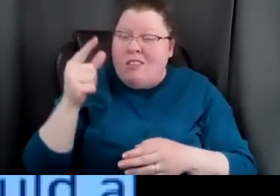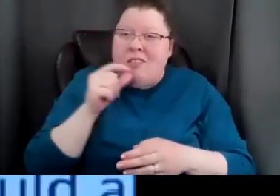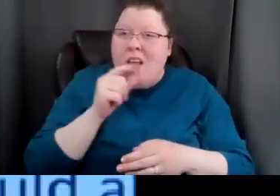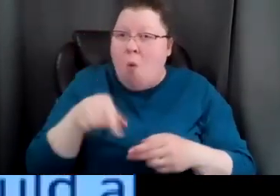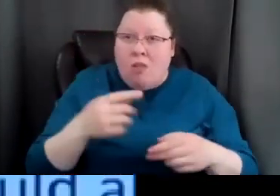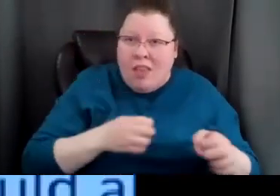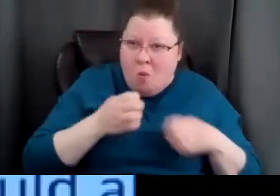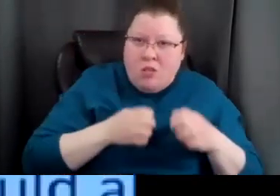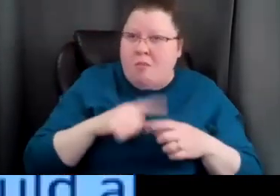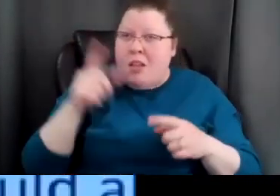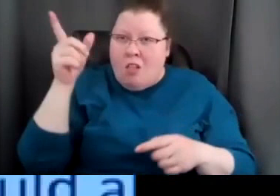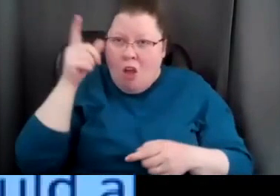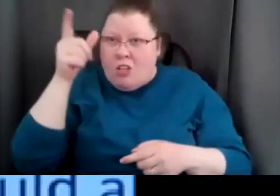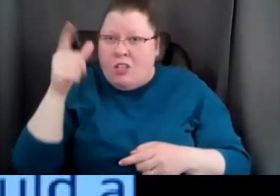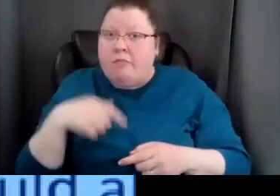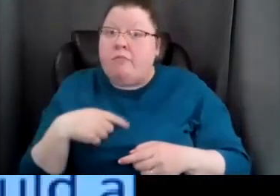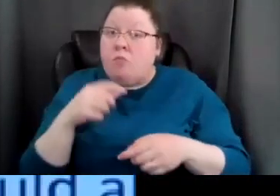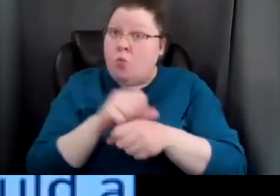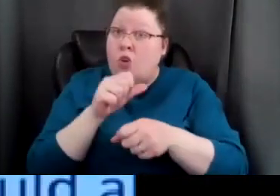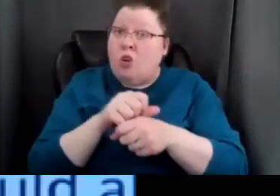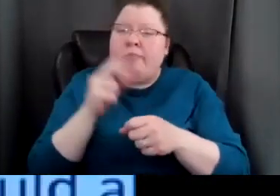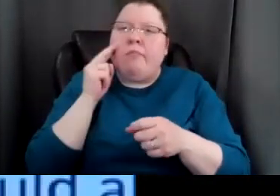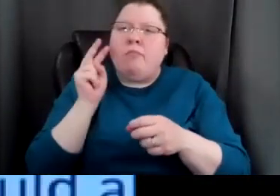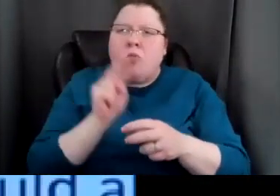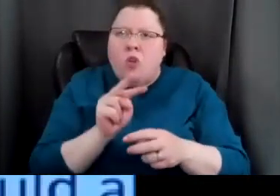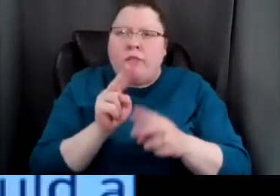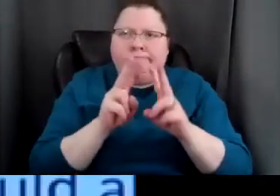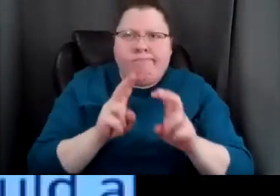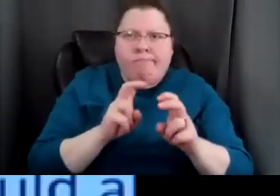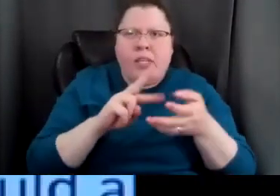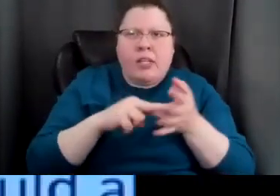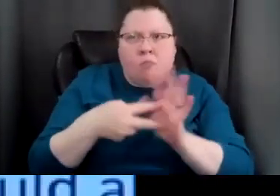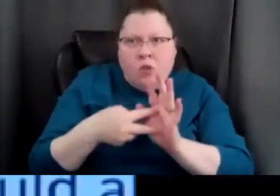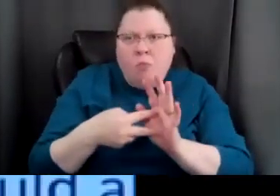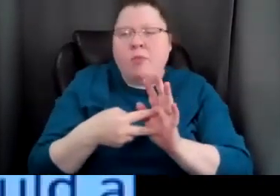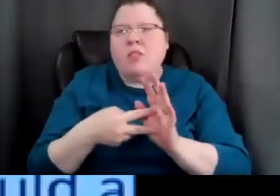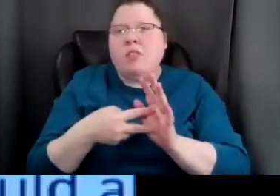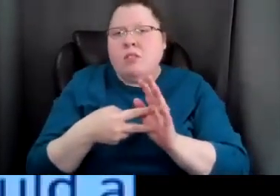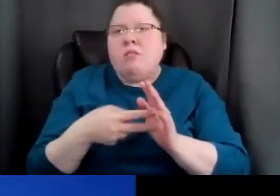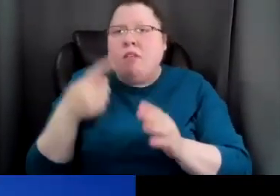work with persuasive essays, looking at the different features and the different purposes of them.